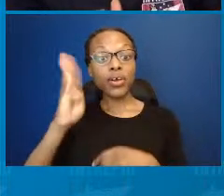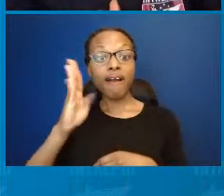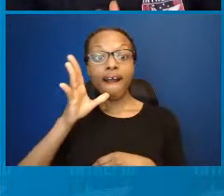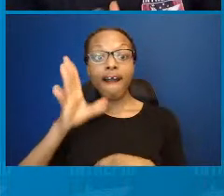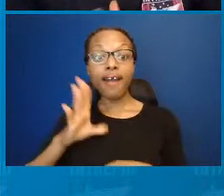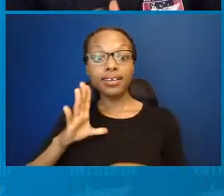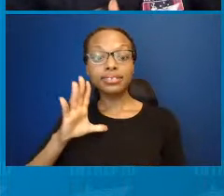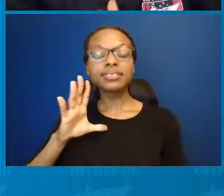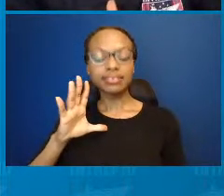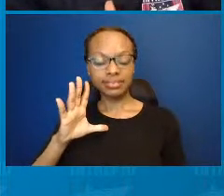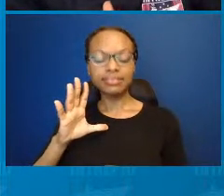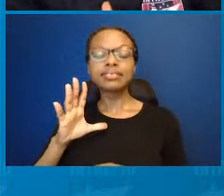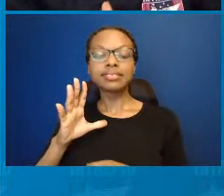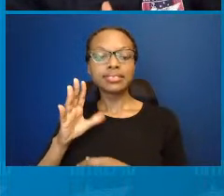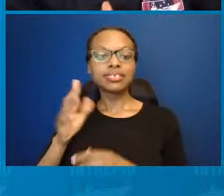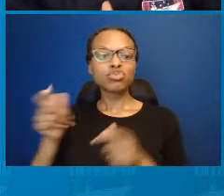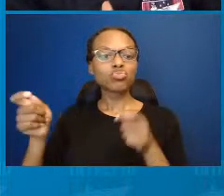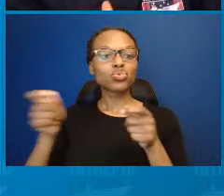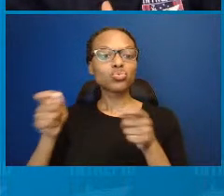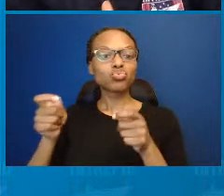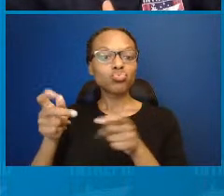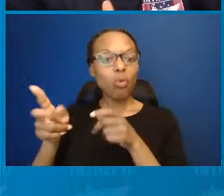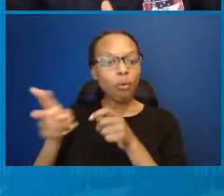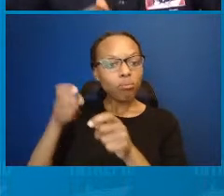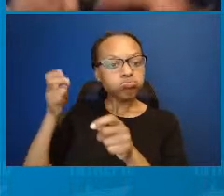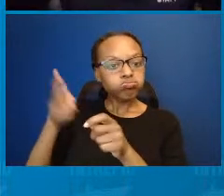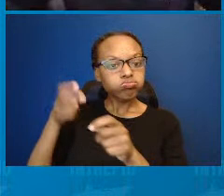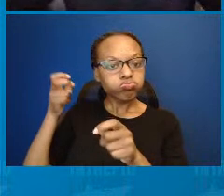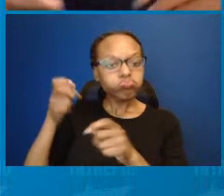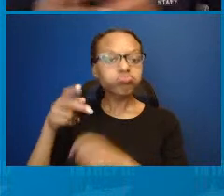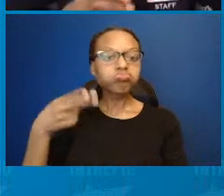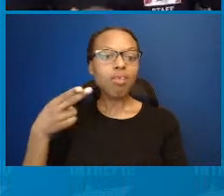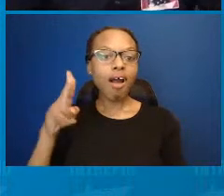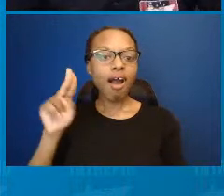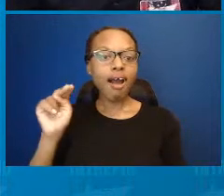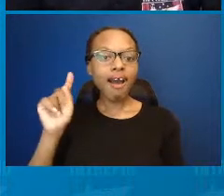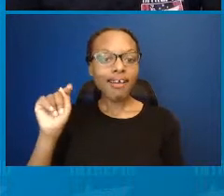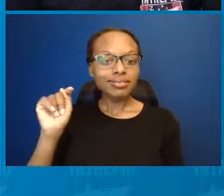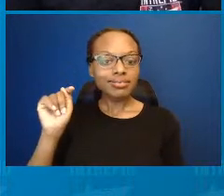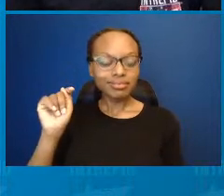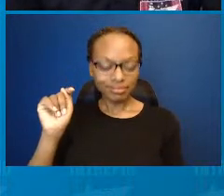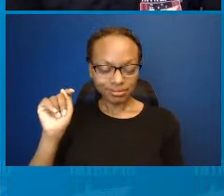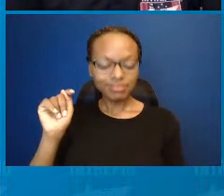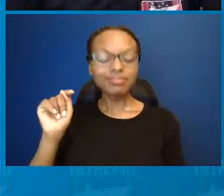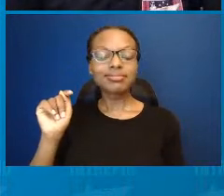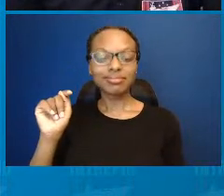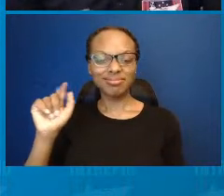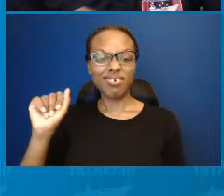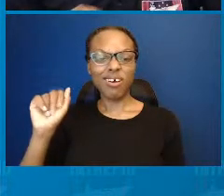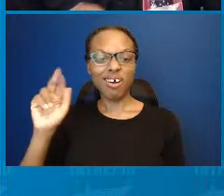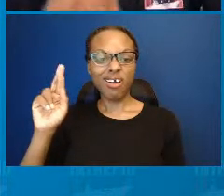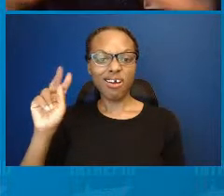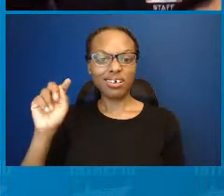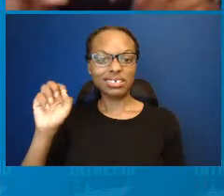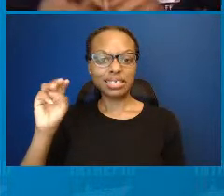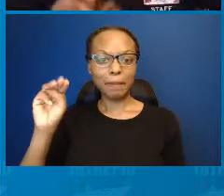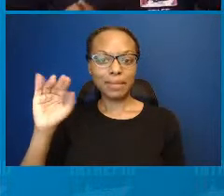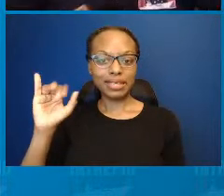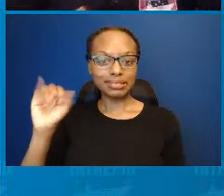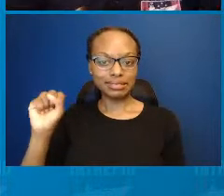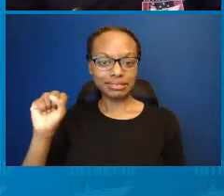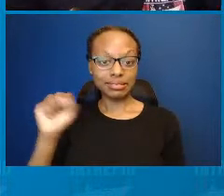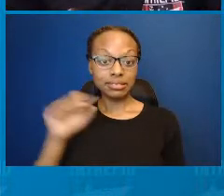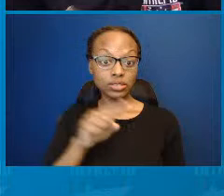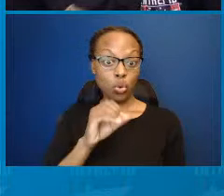appreciated Orion for his bravery. And Orion really liked that Artemis liked him. So what he decided to do one night was he decided to